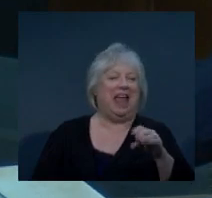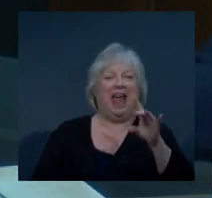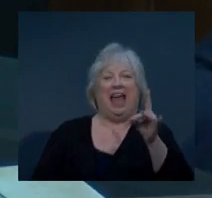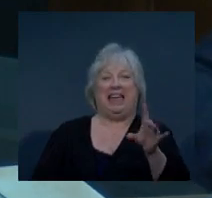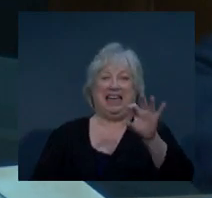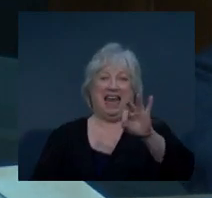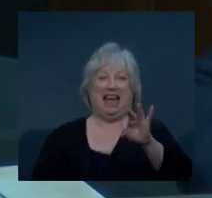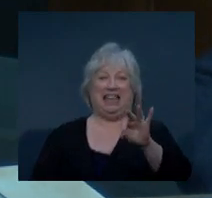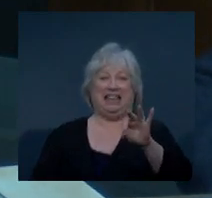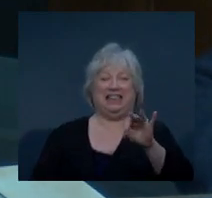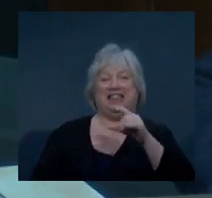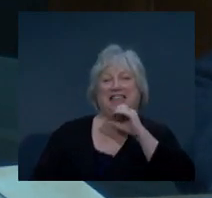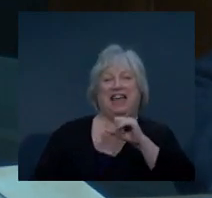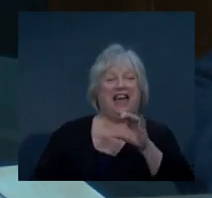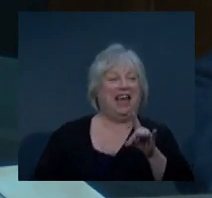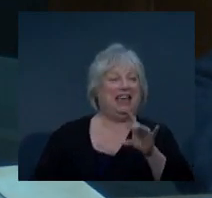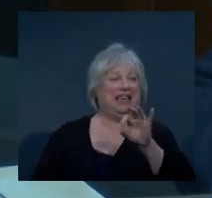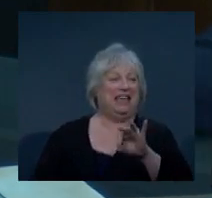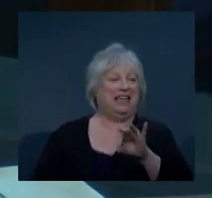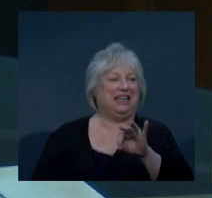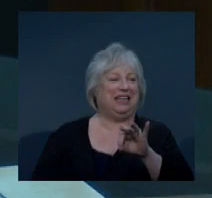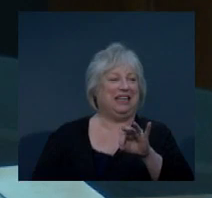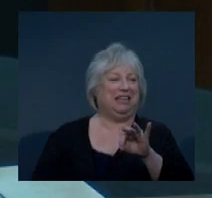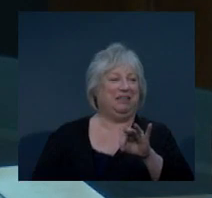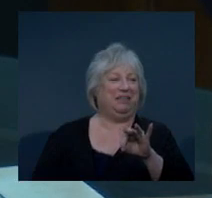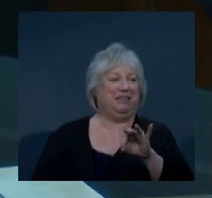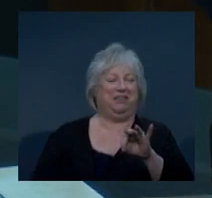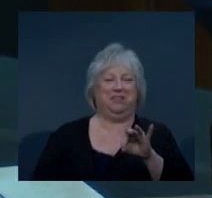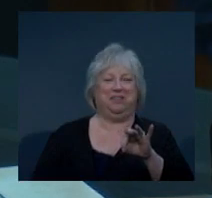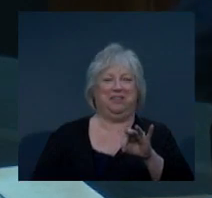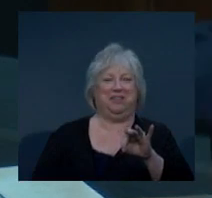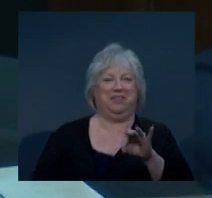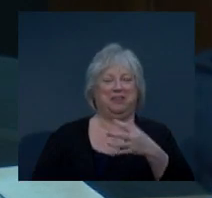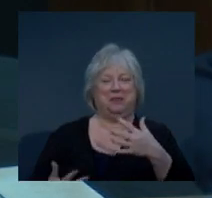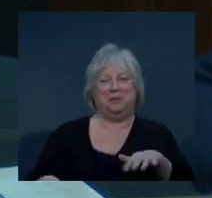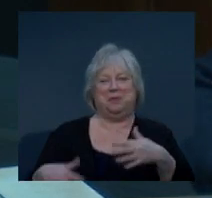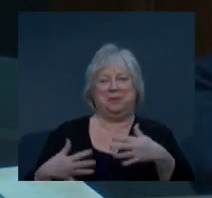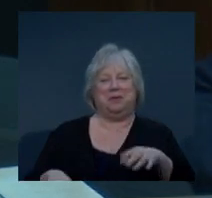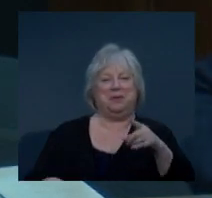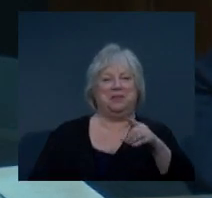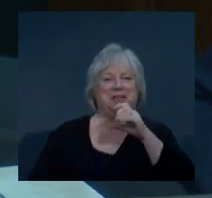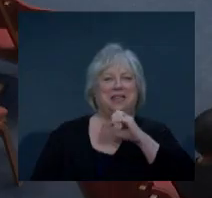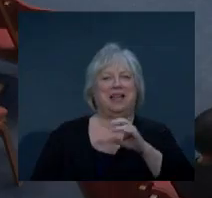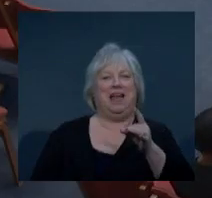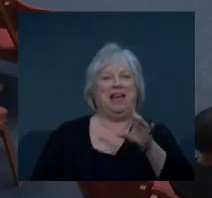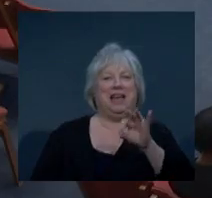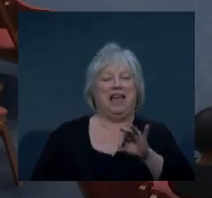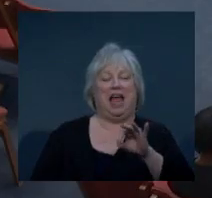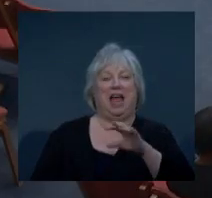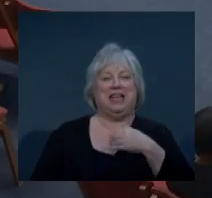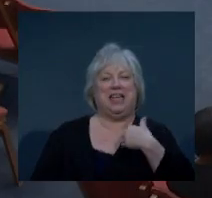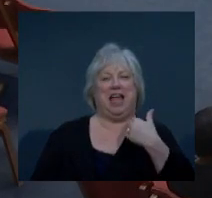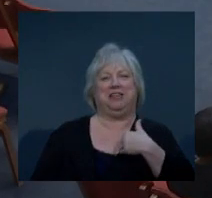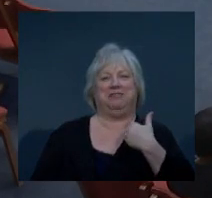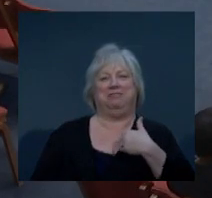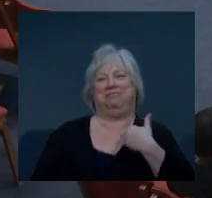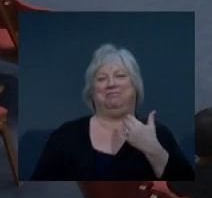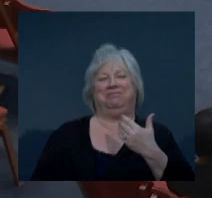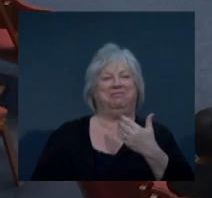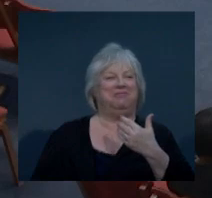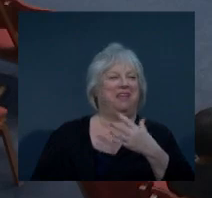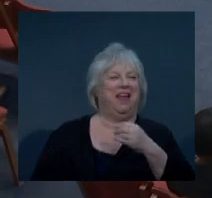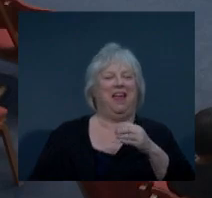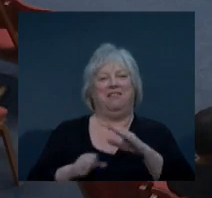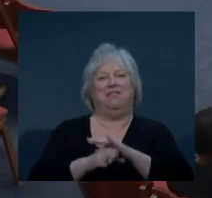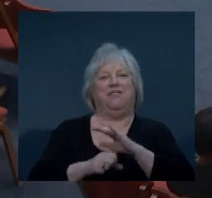89 years old. I said she is 89 and young